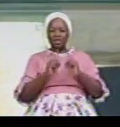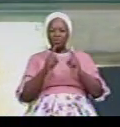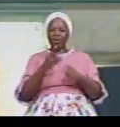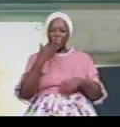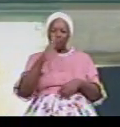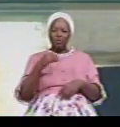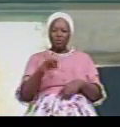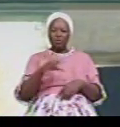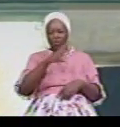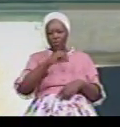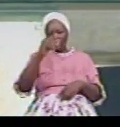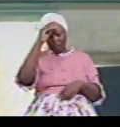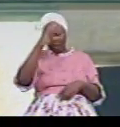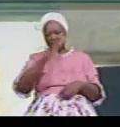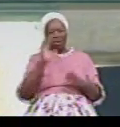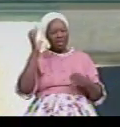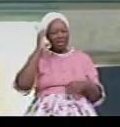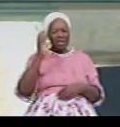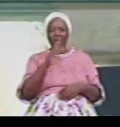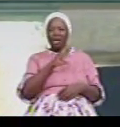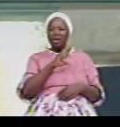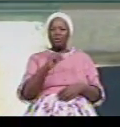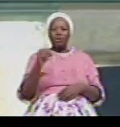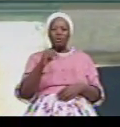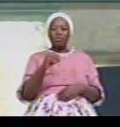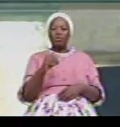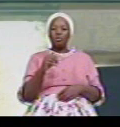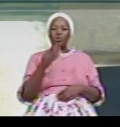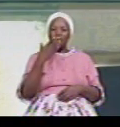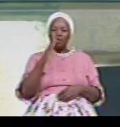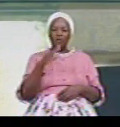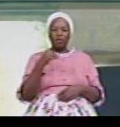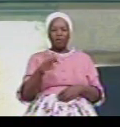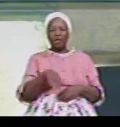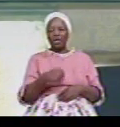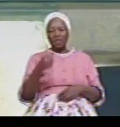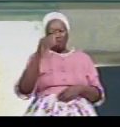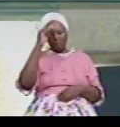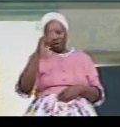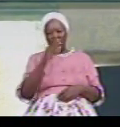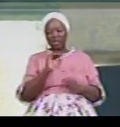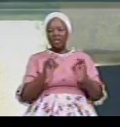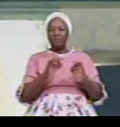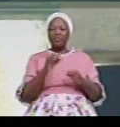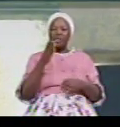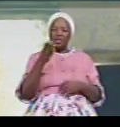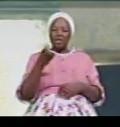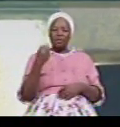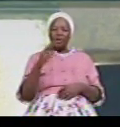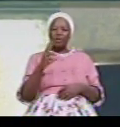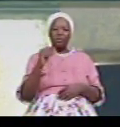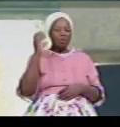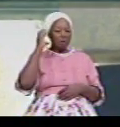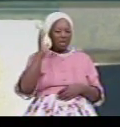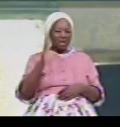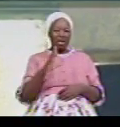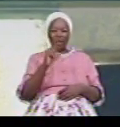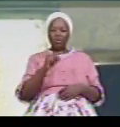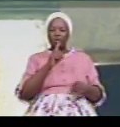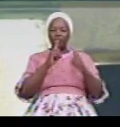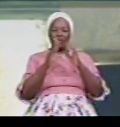were no hearers, there will be no speakers of evil. You will not speak